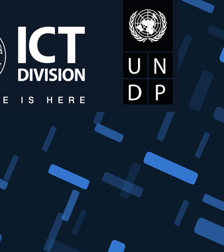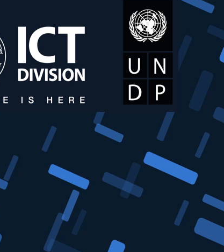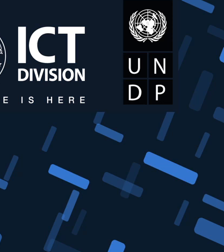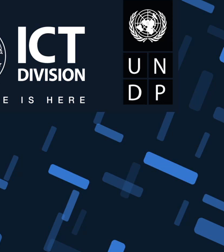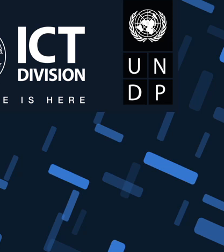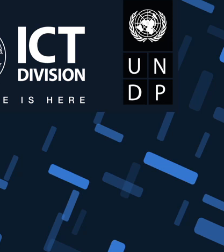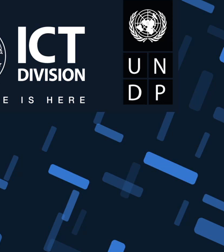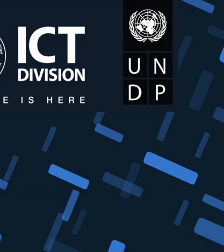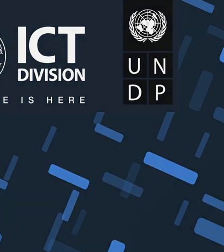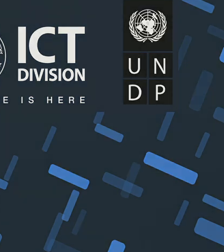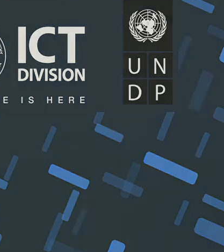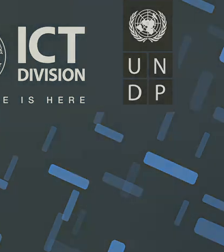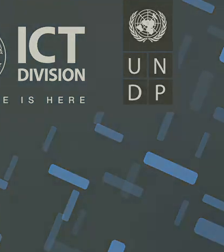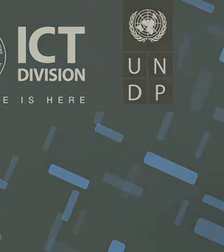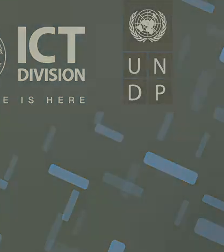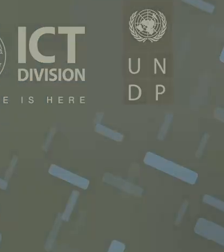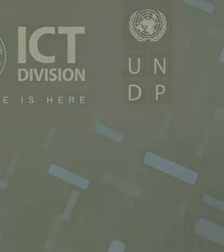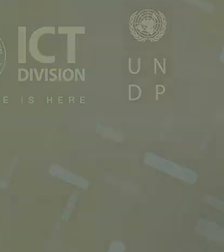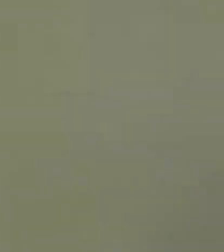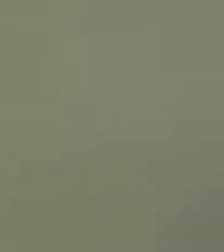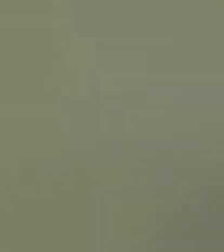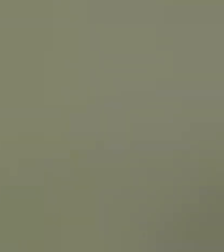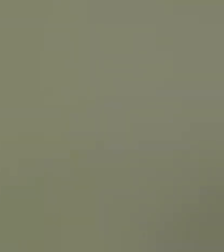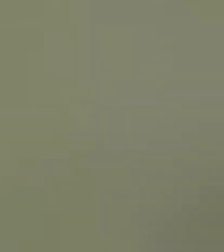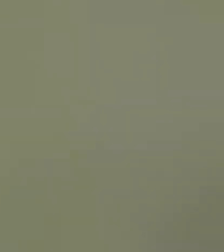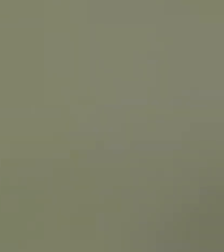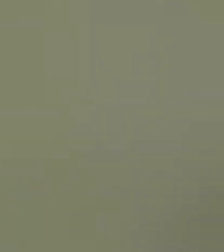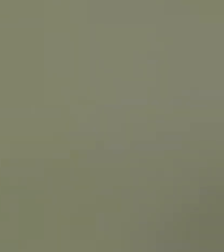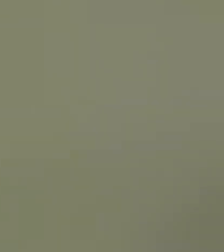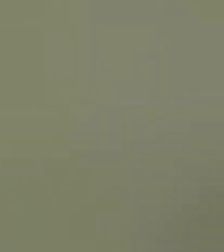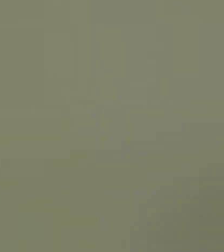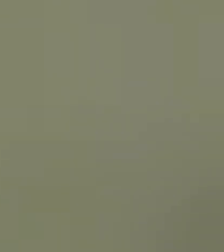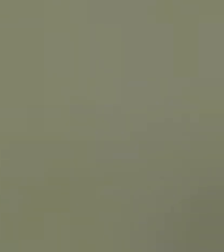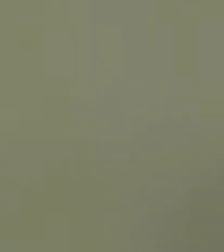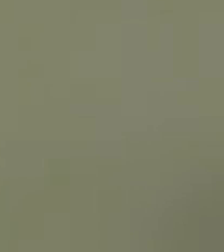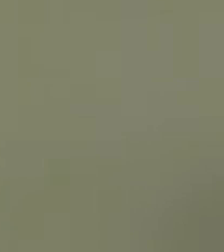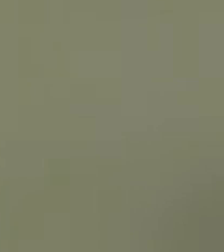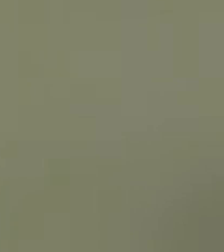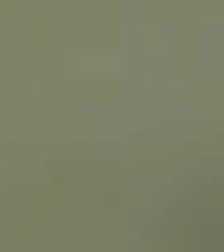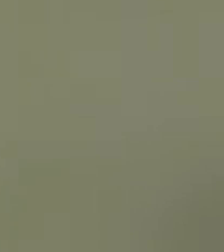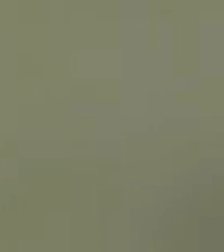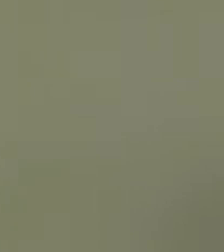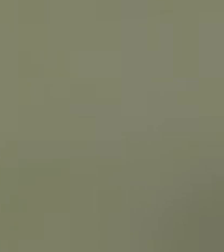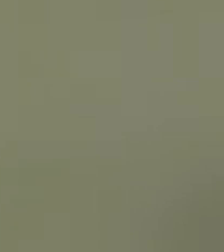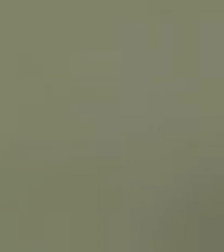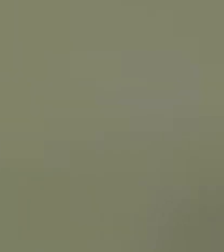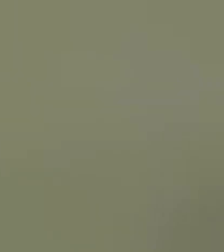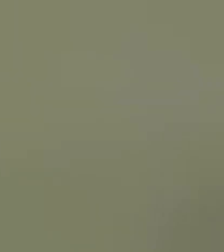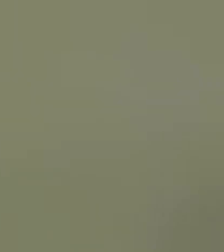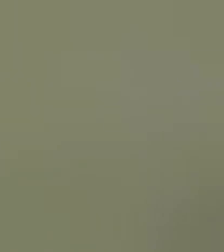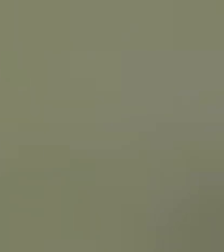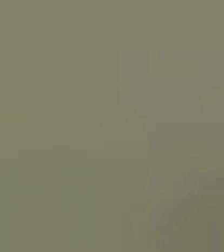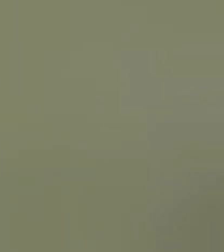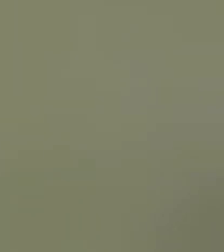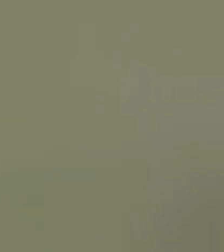Thank you very much. Good morning, good afternoon, and good evening, depending on where you are. Excellencies, distinguished